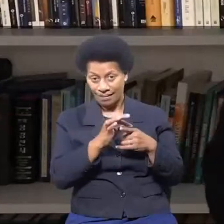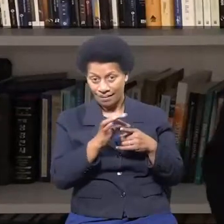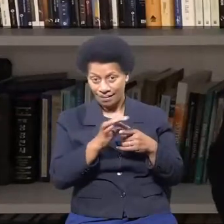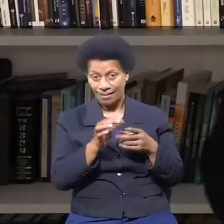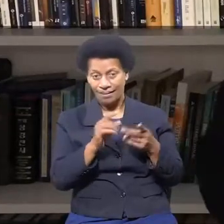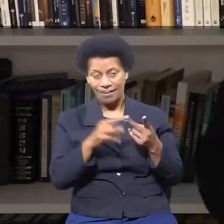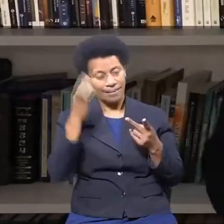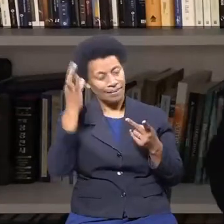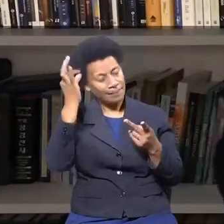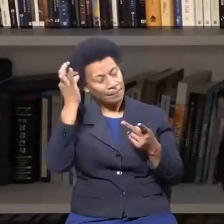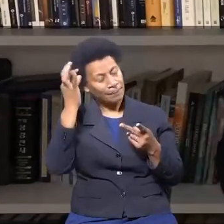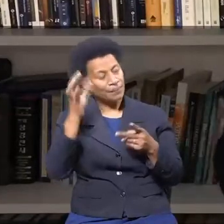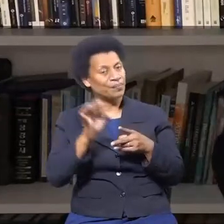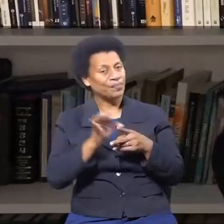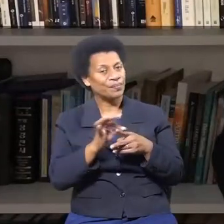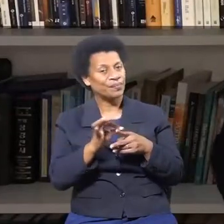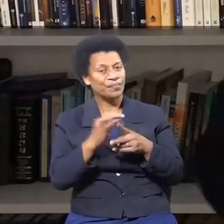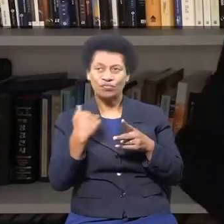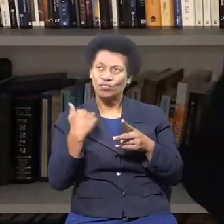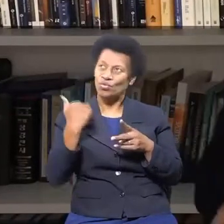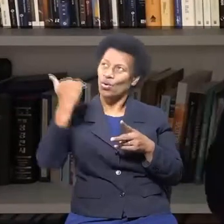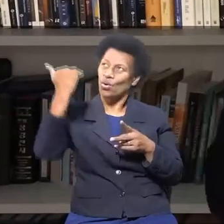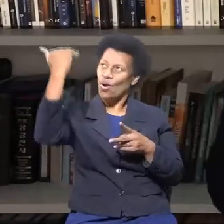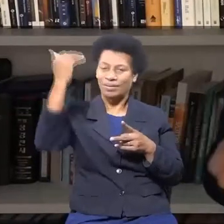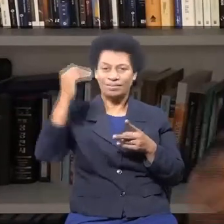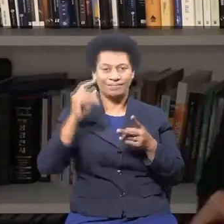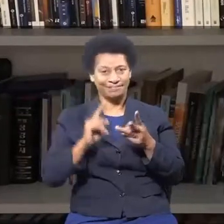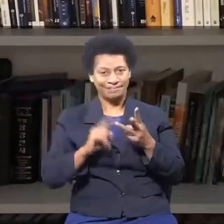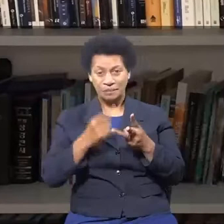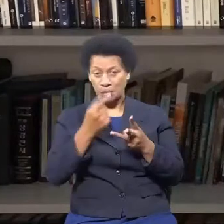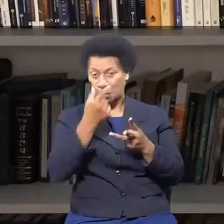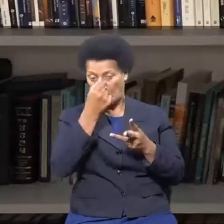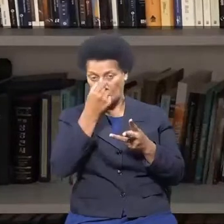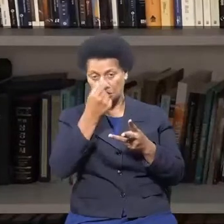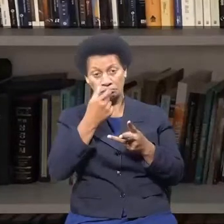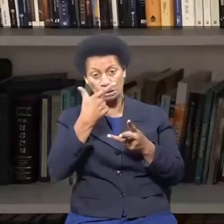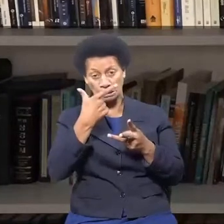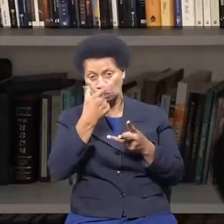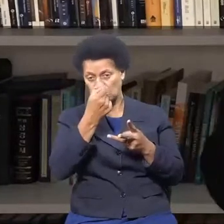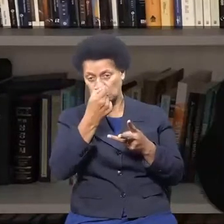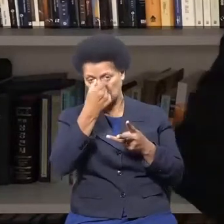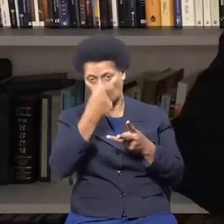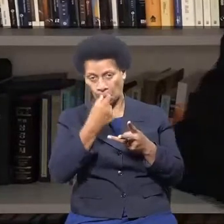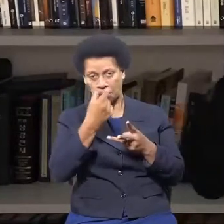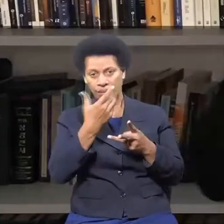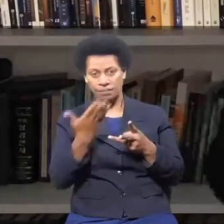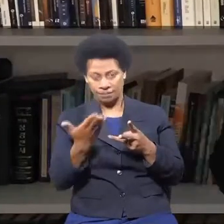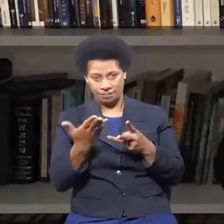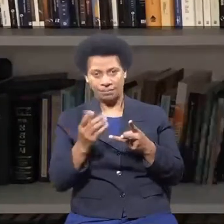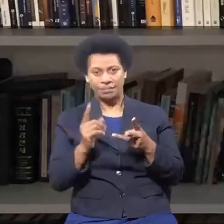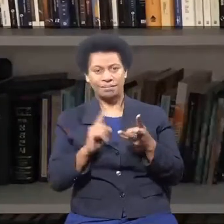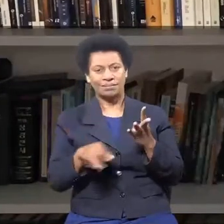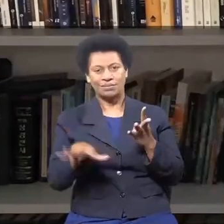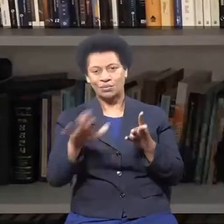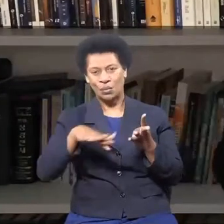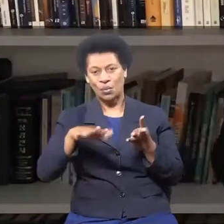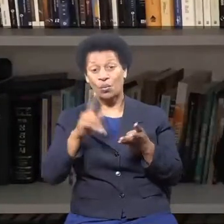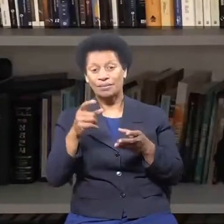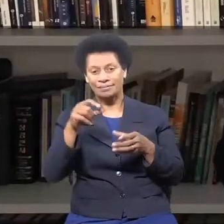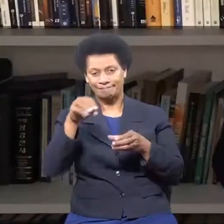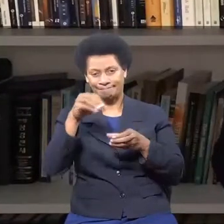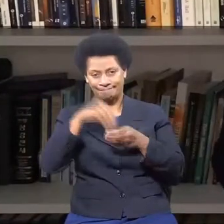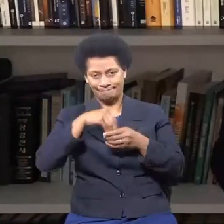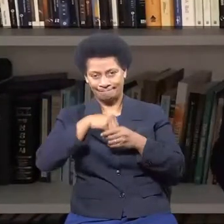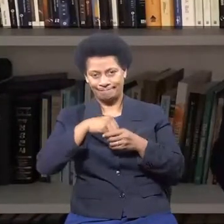eyes, the color of your hair, how tall you are, how big your nose is, is all stored